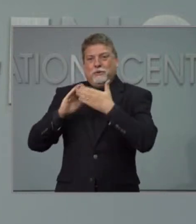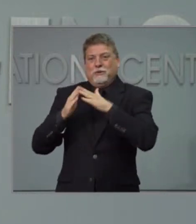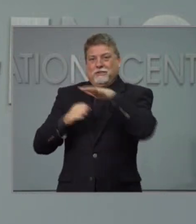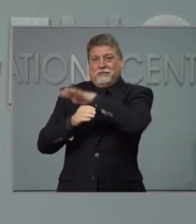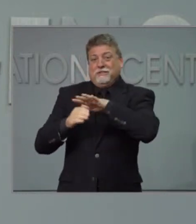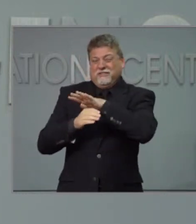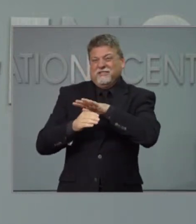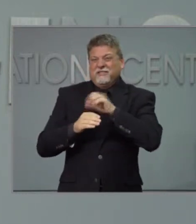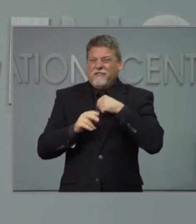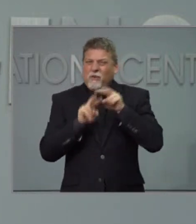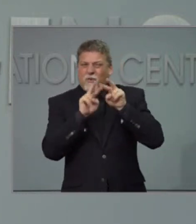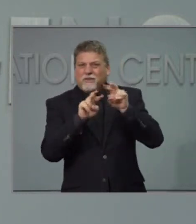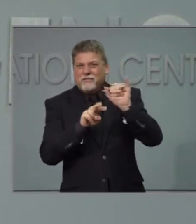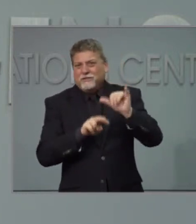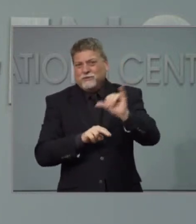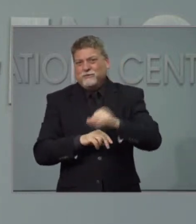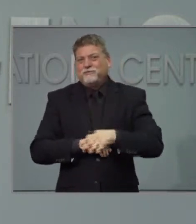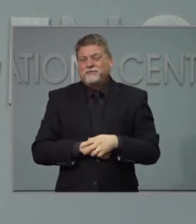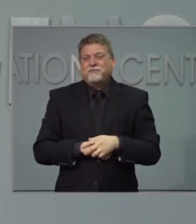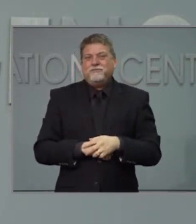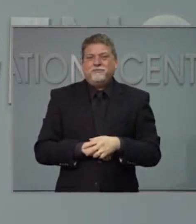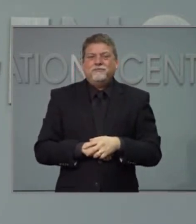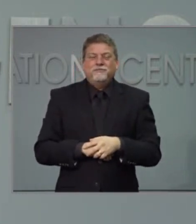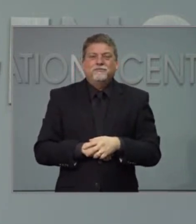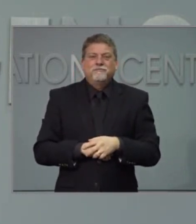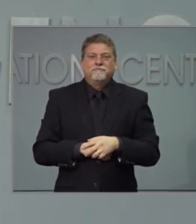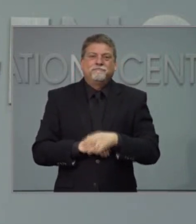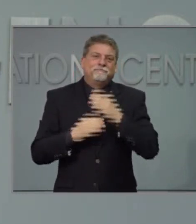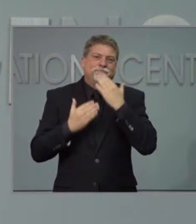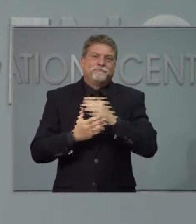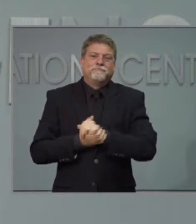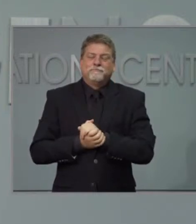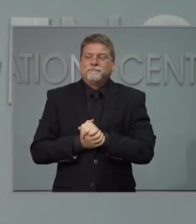part of our overall effort. Thanks.